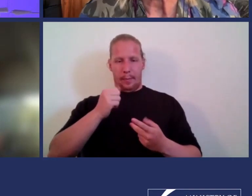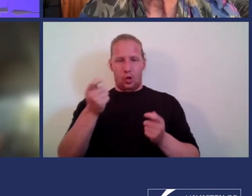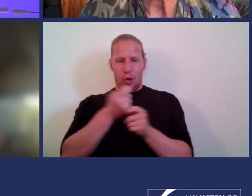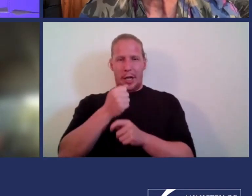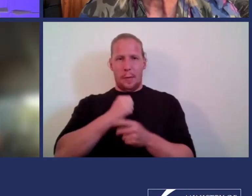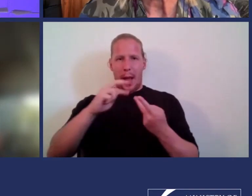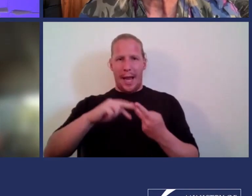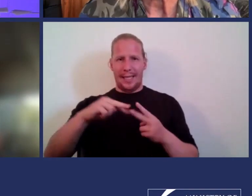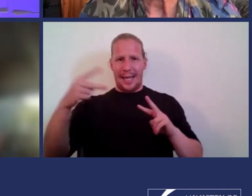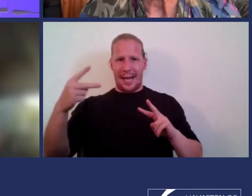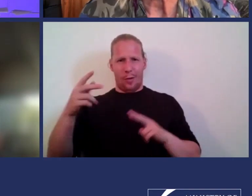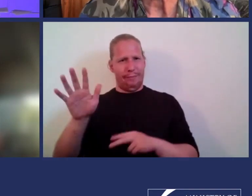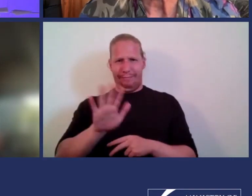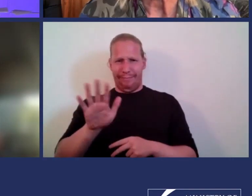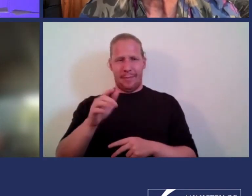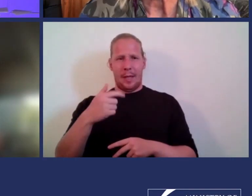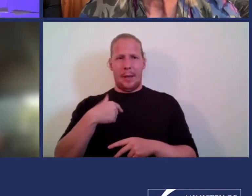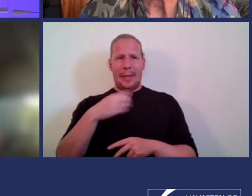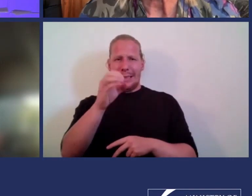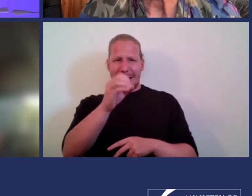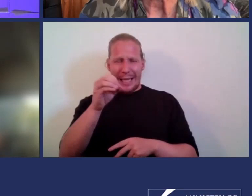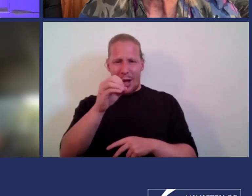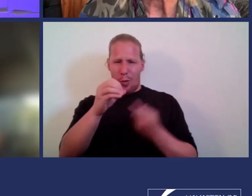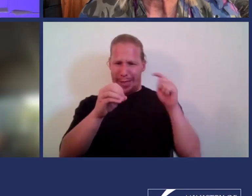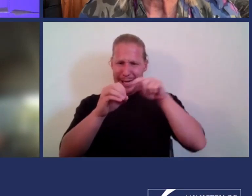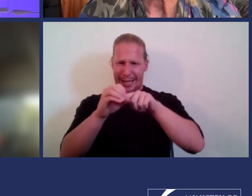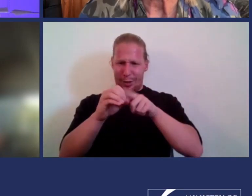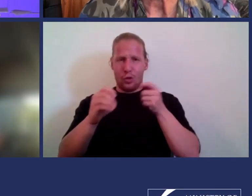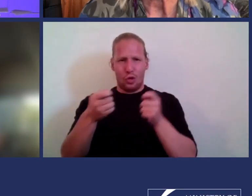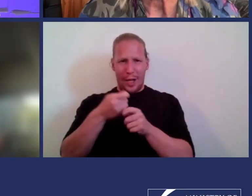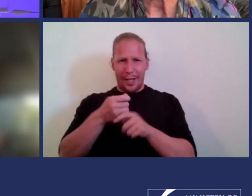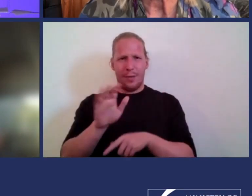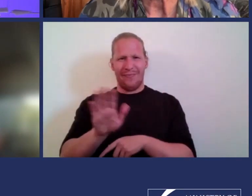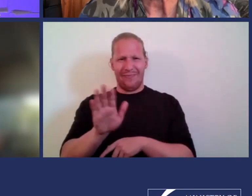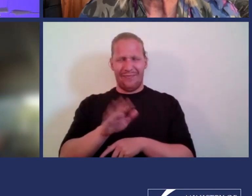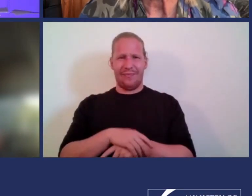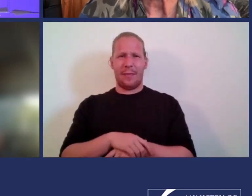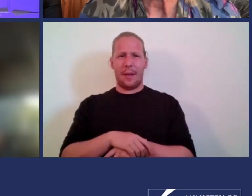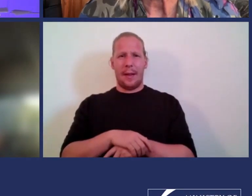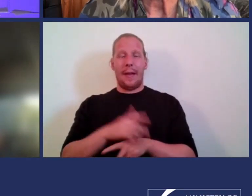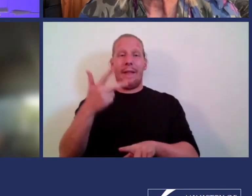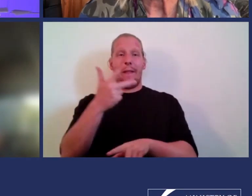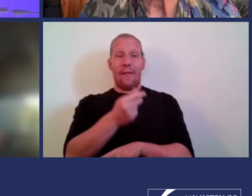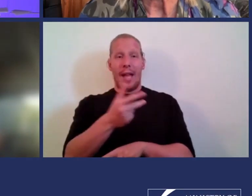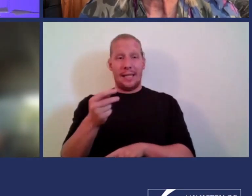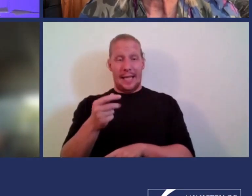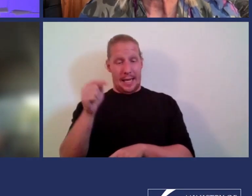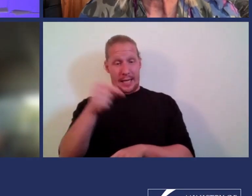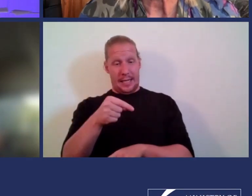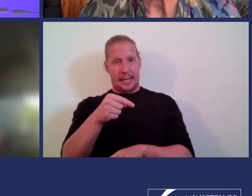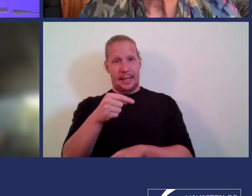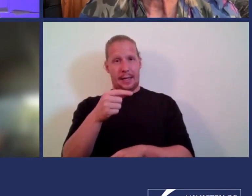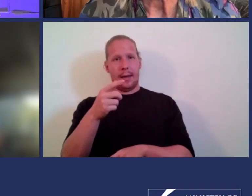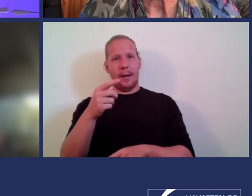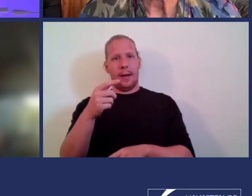of the cell where the genetic material of the child is. It doesn't do that. In fact, the vaccine itself and the contents of the vaccine